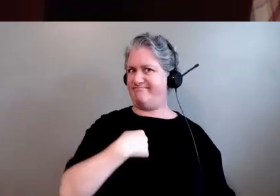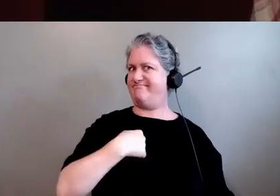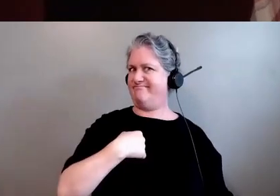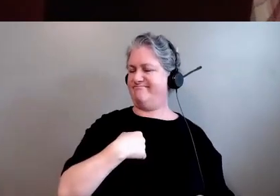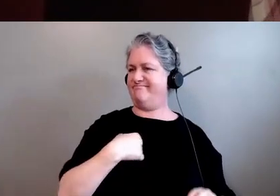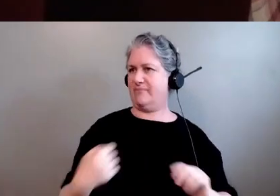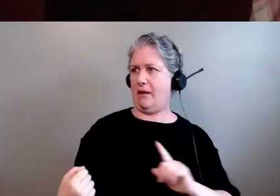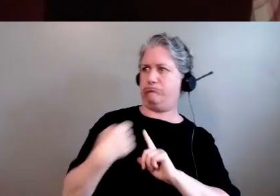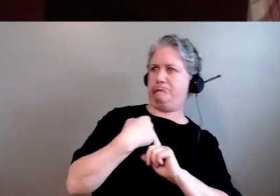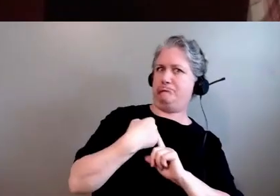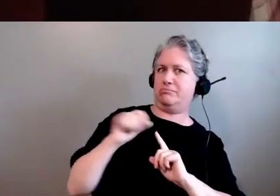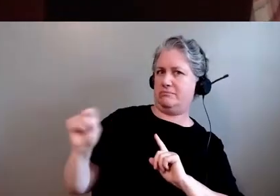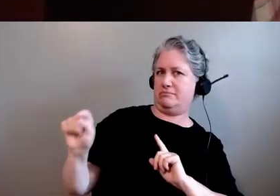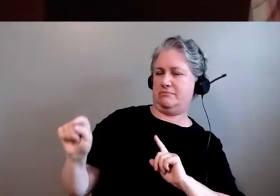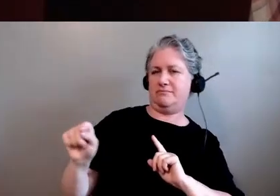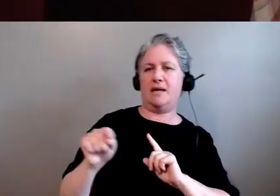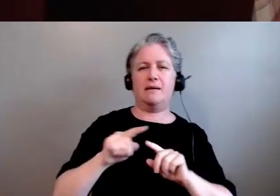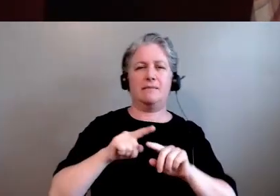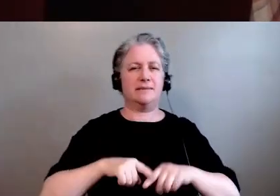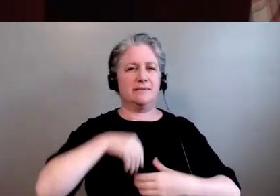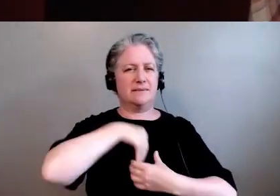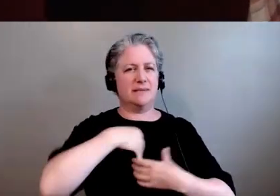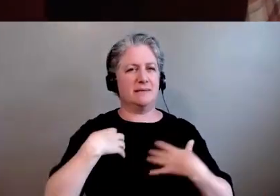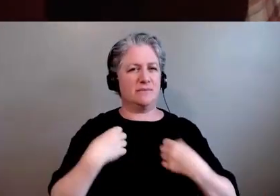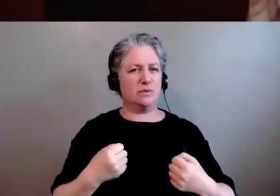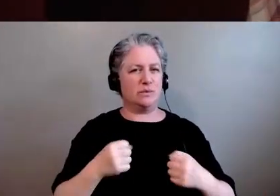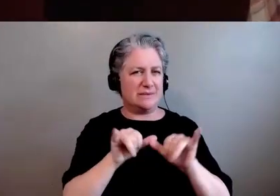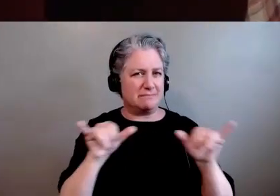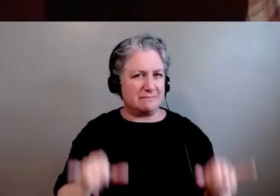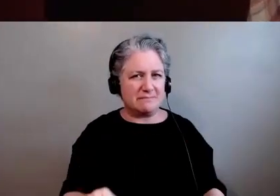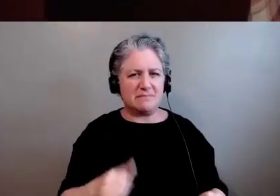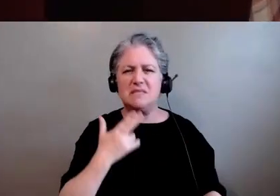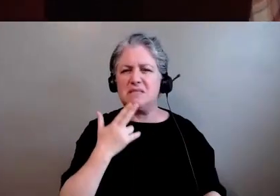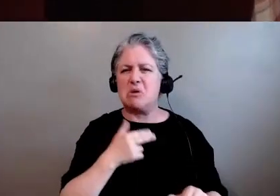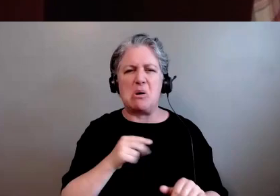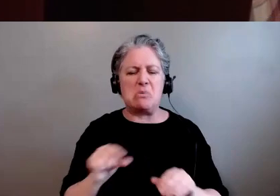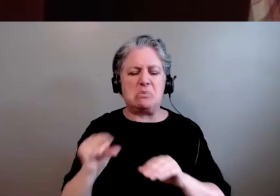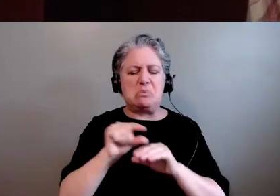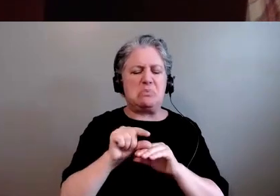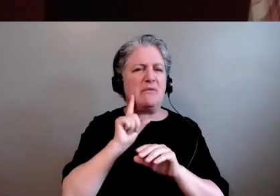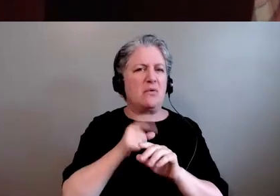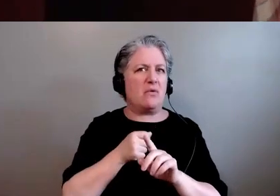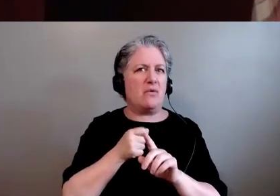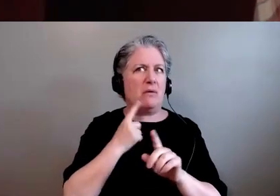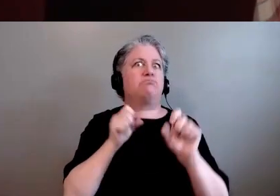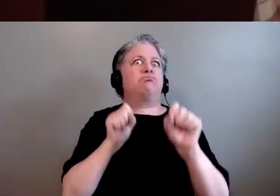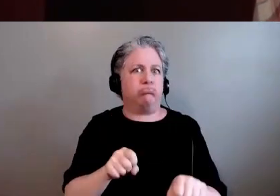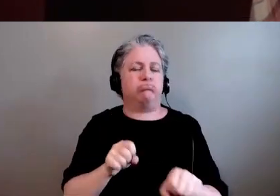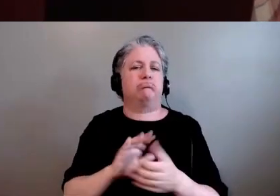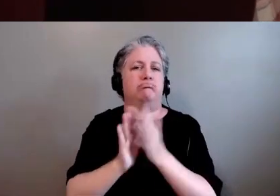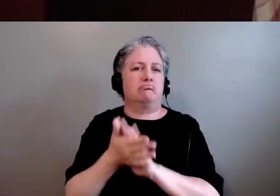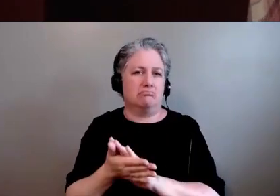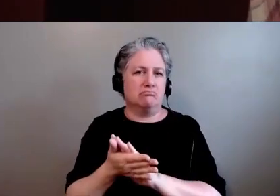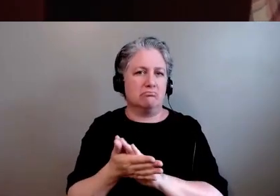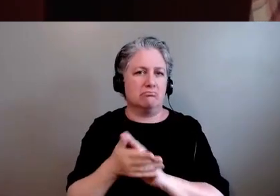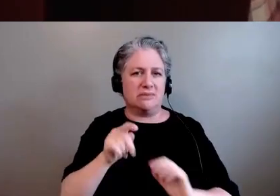to be, they're very much around the immune system and they're only a small contributor. Then we assume that things